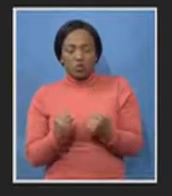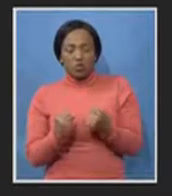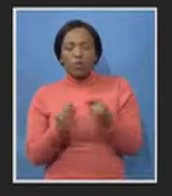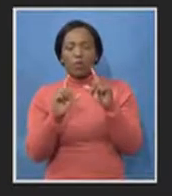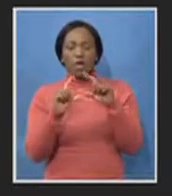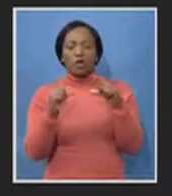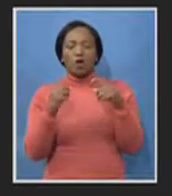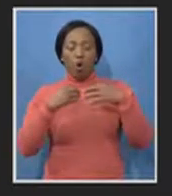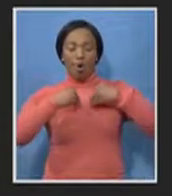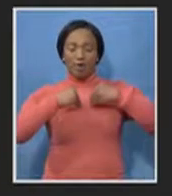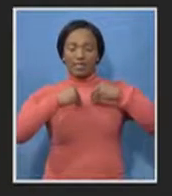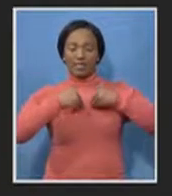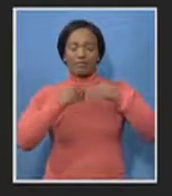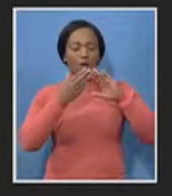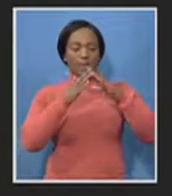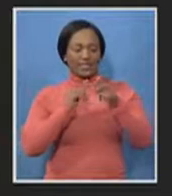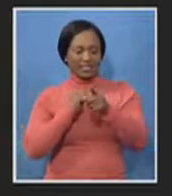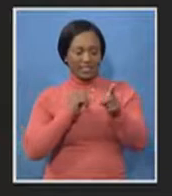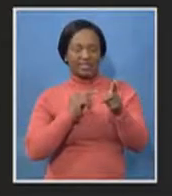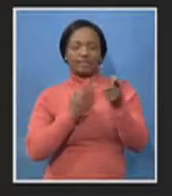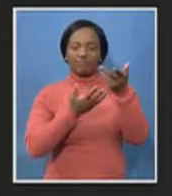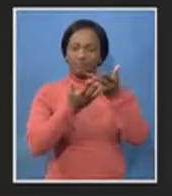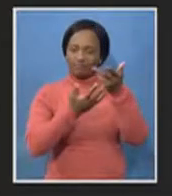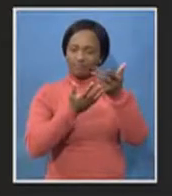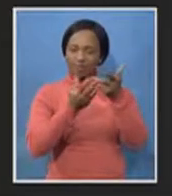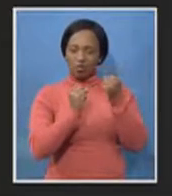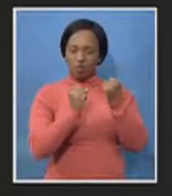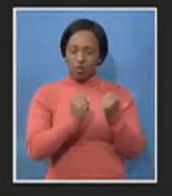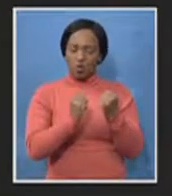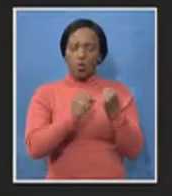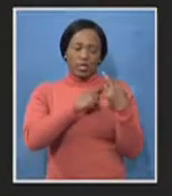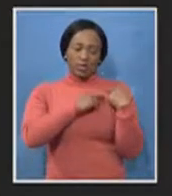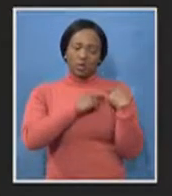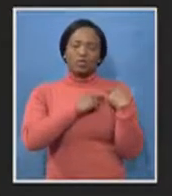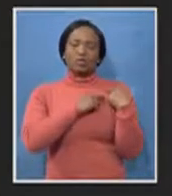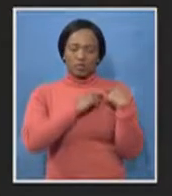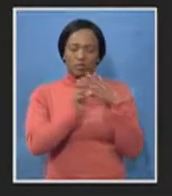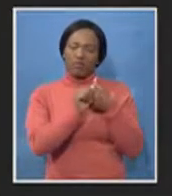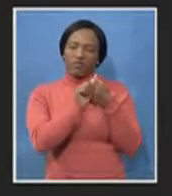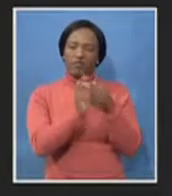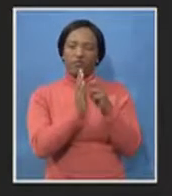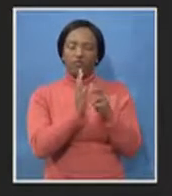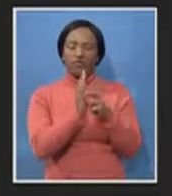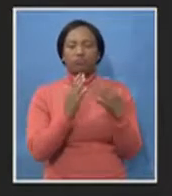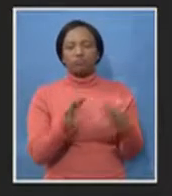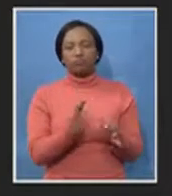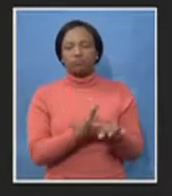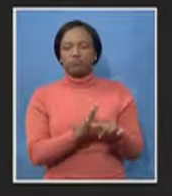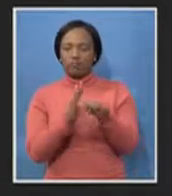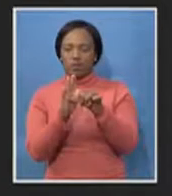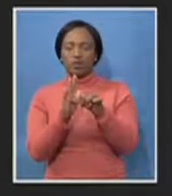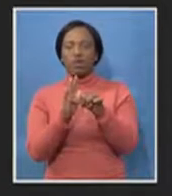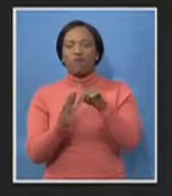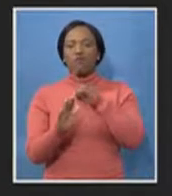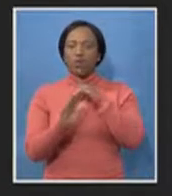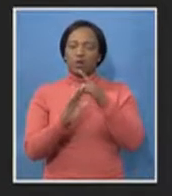engagement, strong community response is the cornerstone of our for us to defeat this virus.